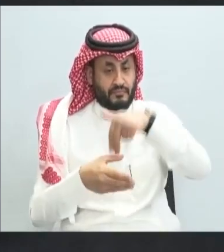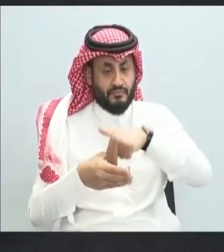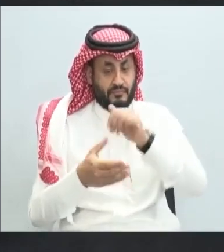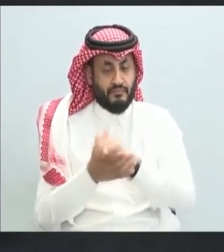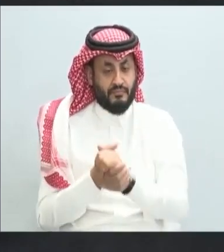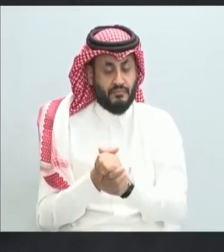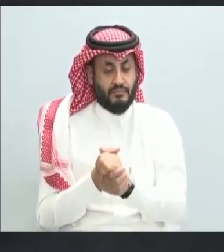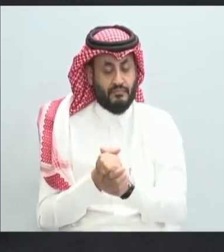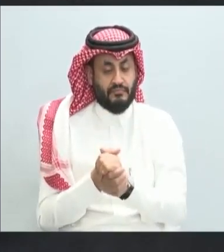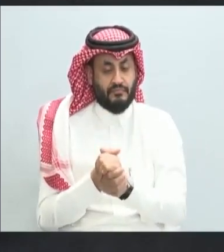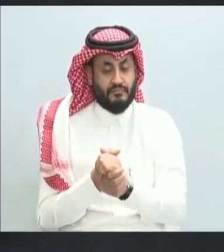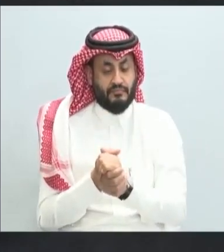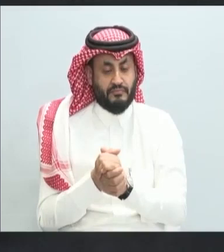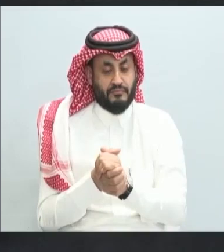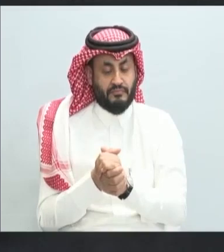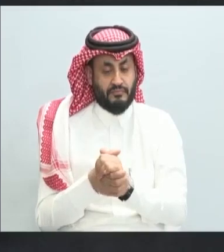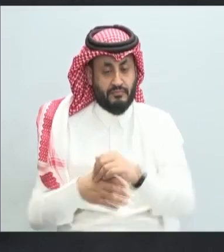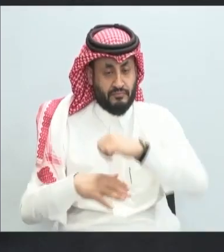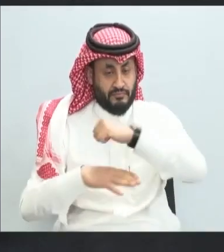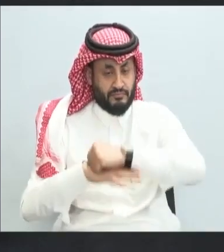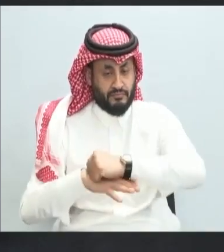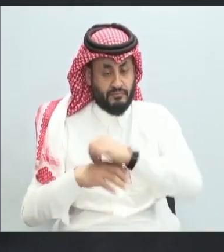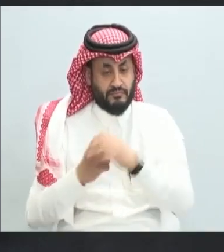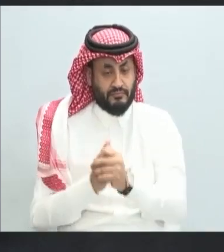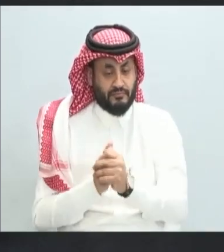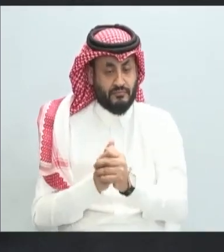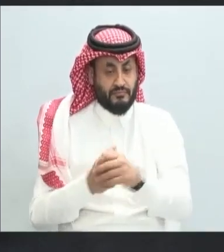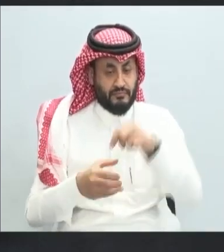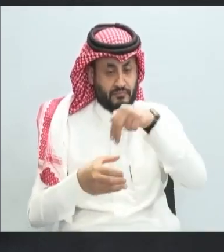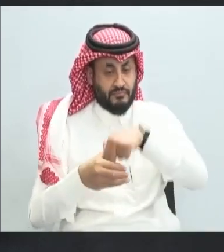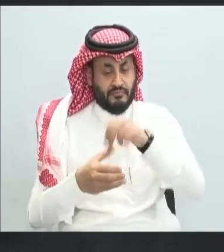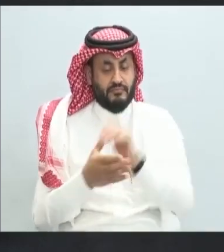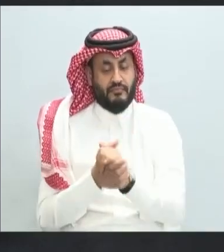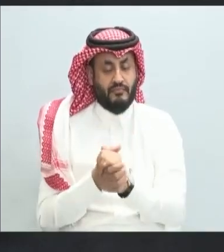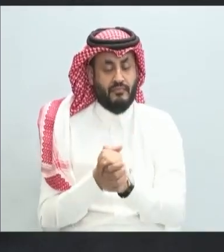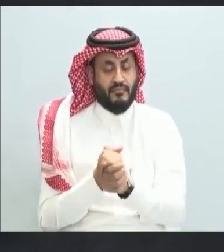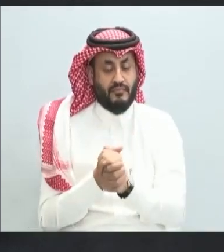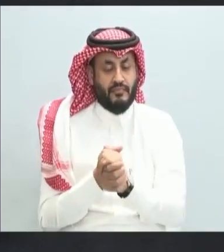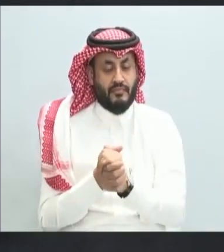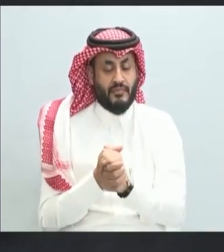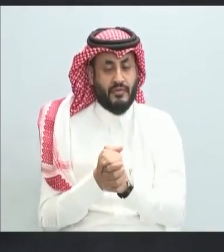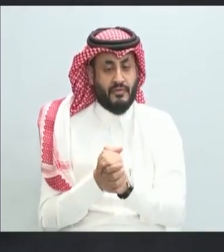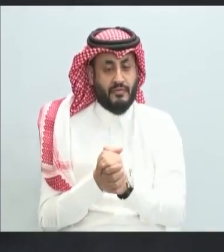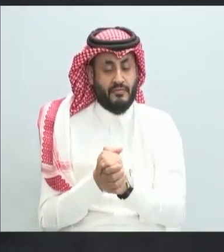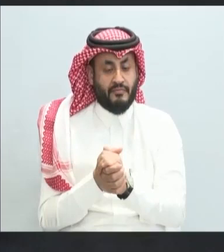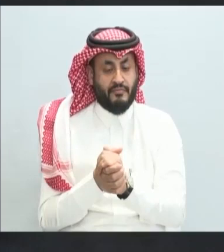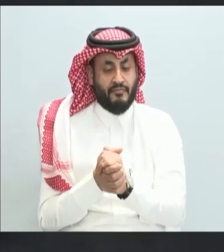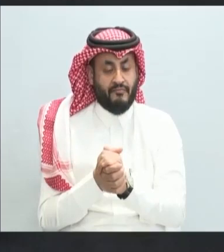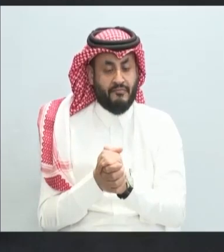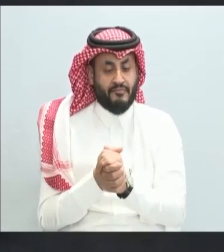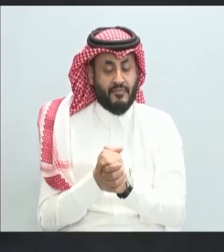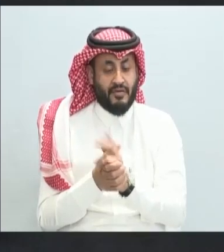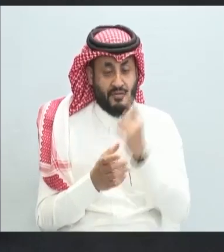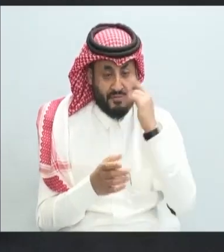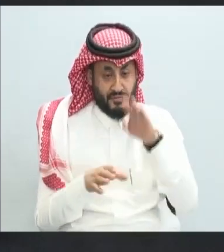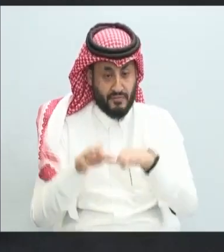and in. On and in. So these are, or this is the